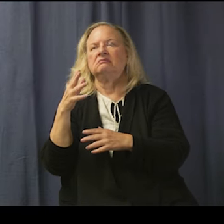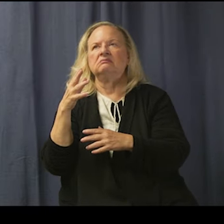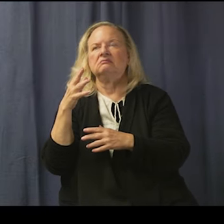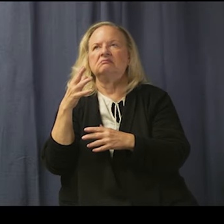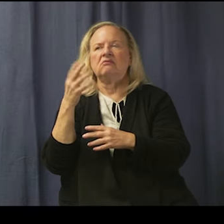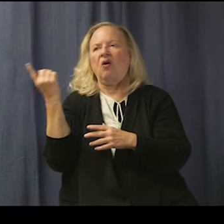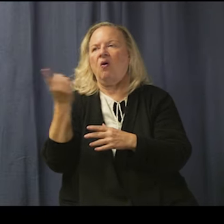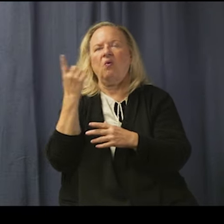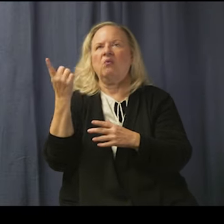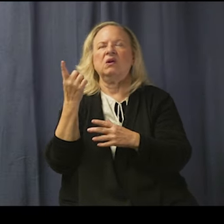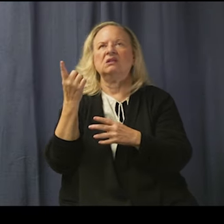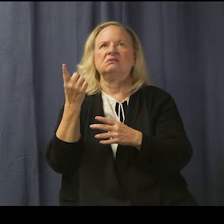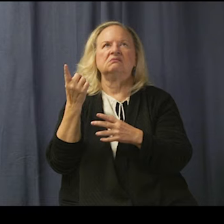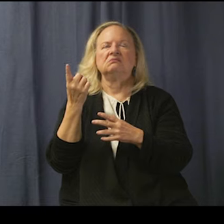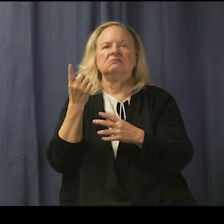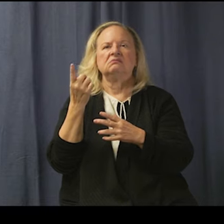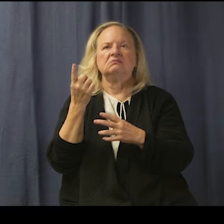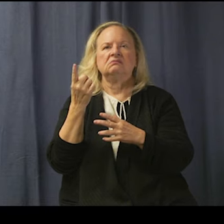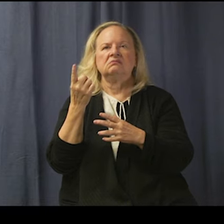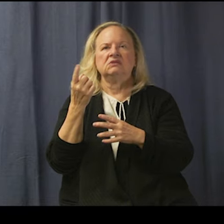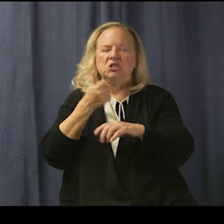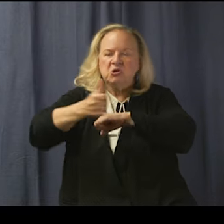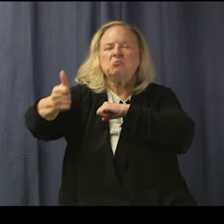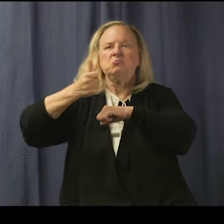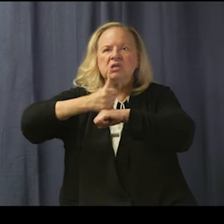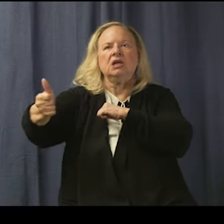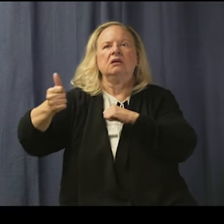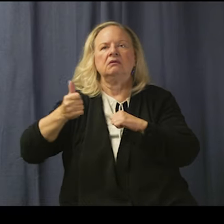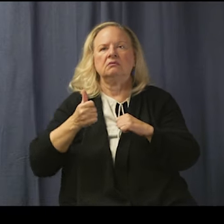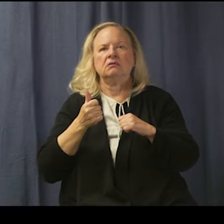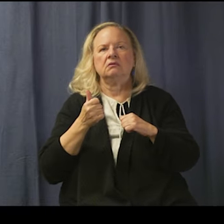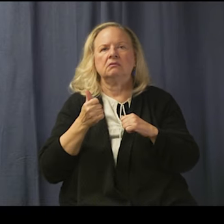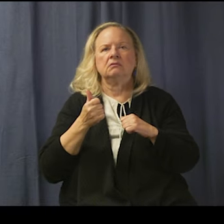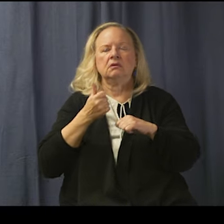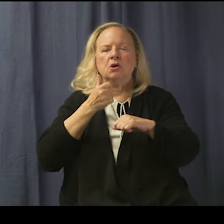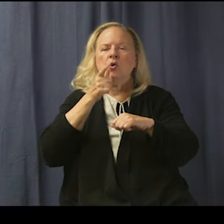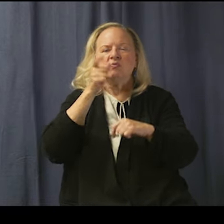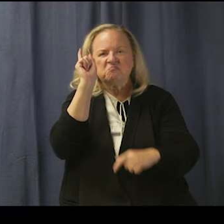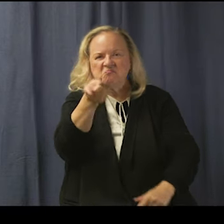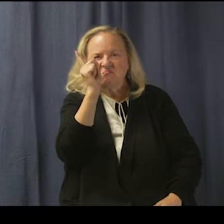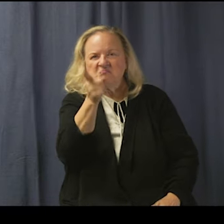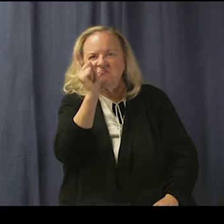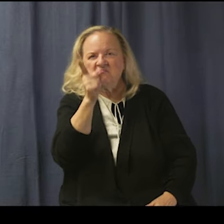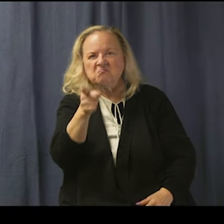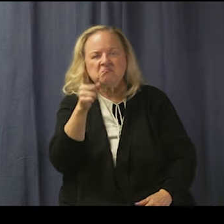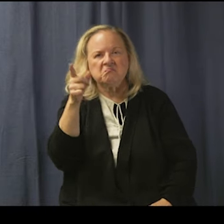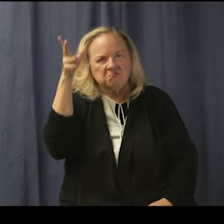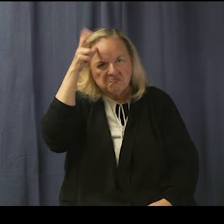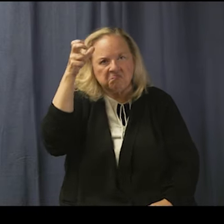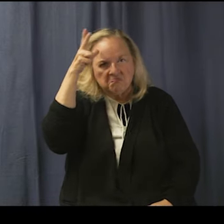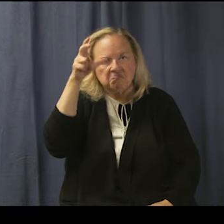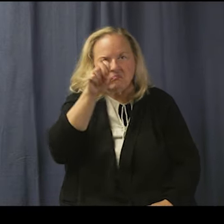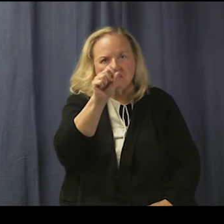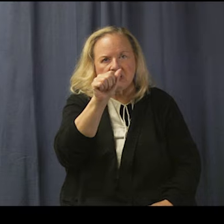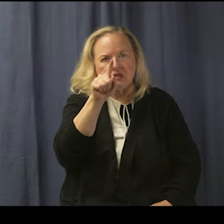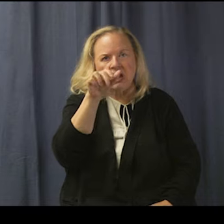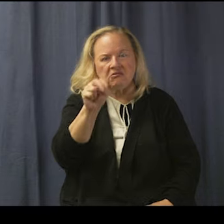exciting? Here we see day and night. Here's the accuser of the brethren called Hasatan, which means